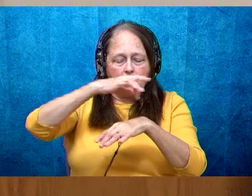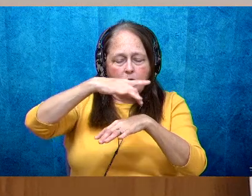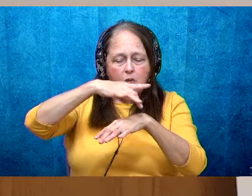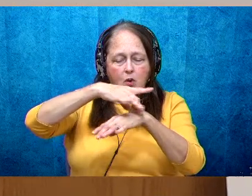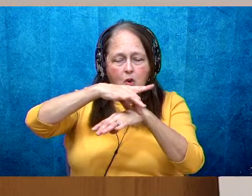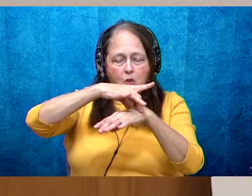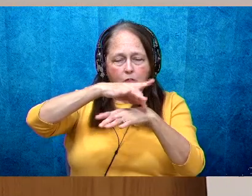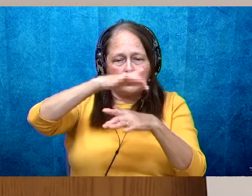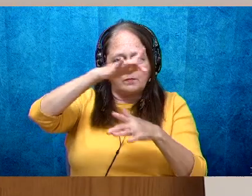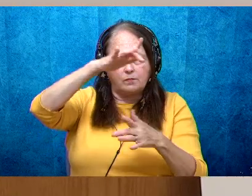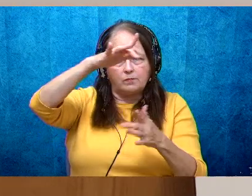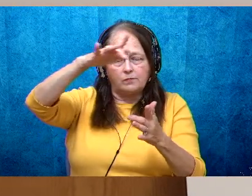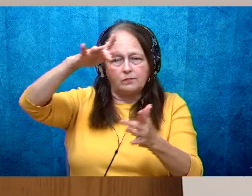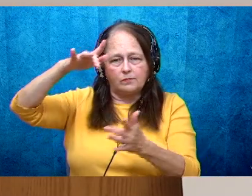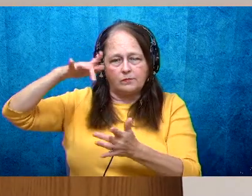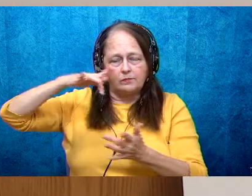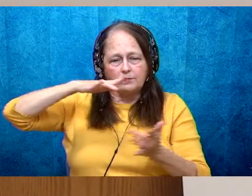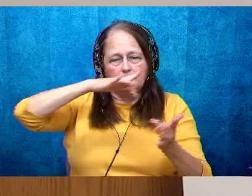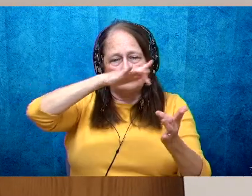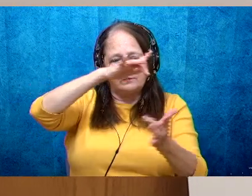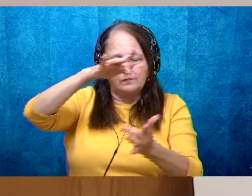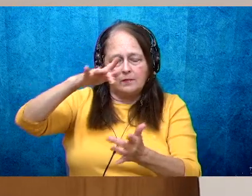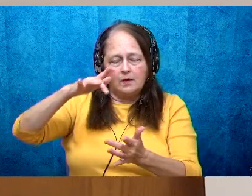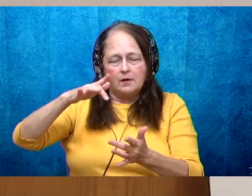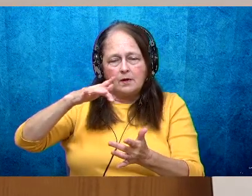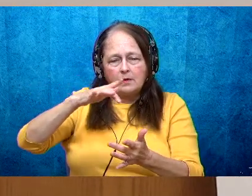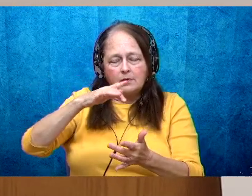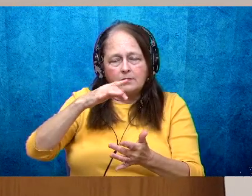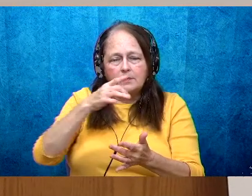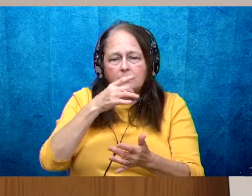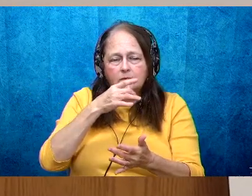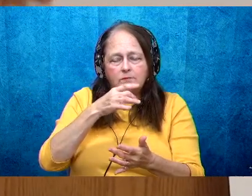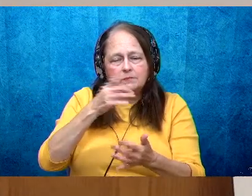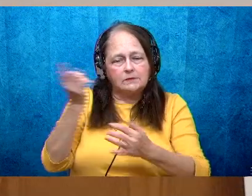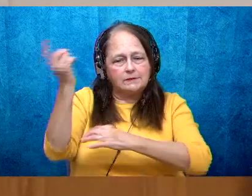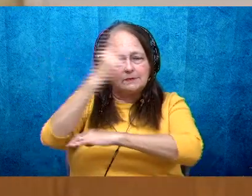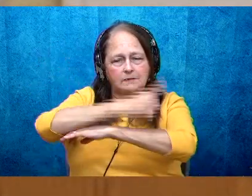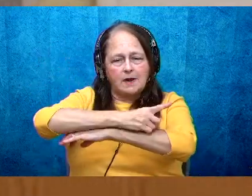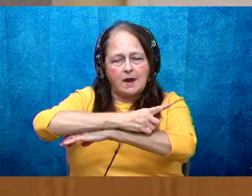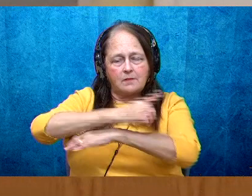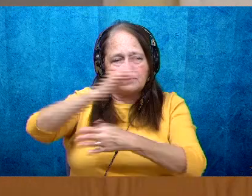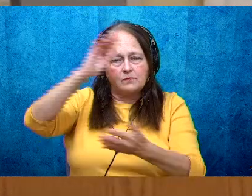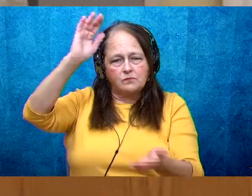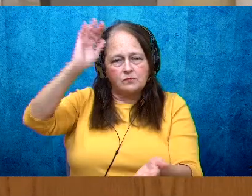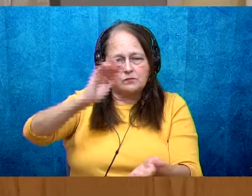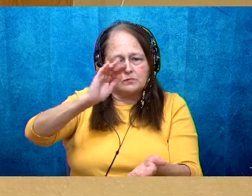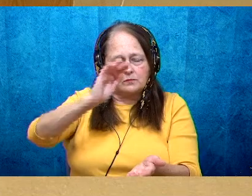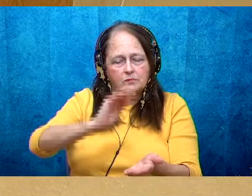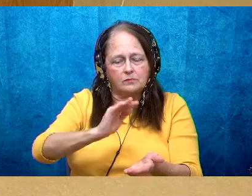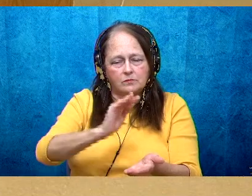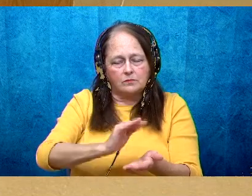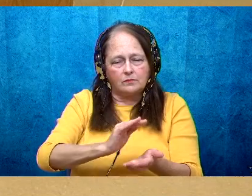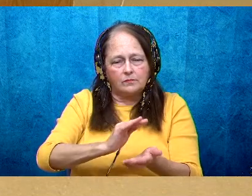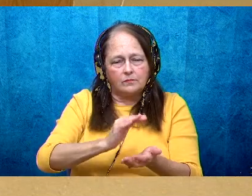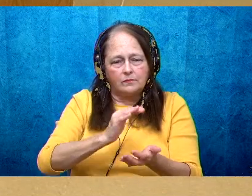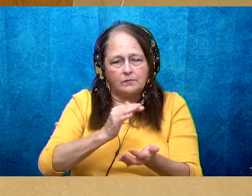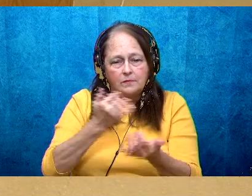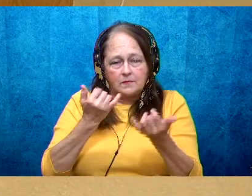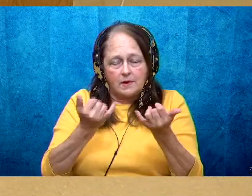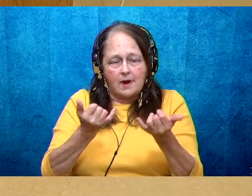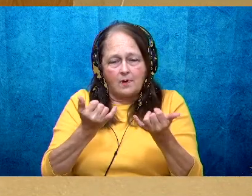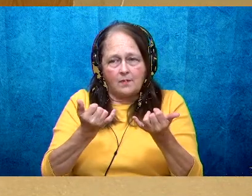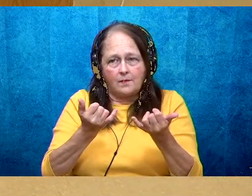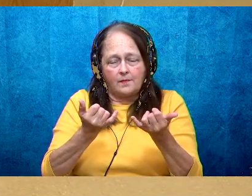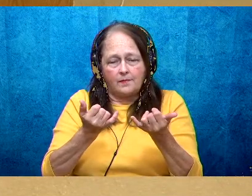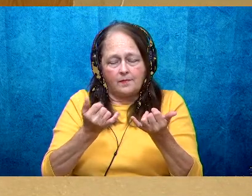sun, the daylight is getting less and less and less. If we just had the maximum amount of daylight right now,